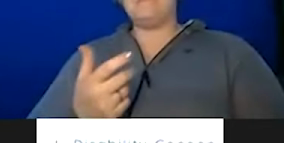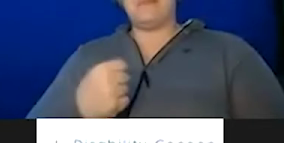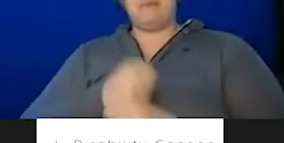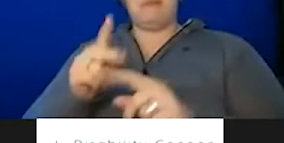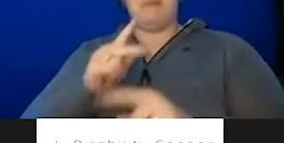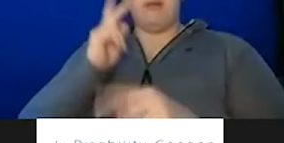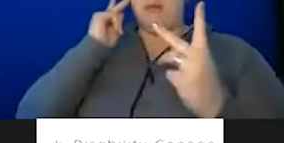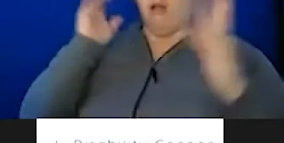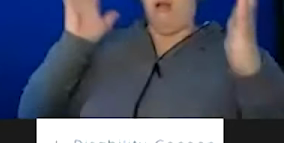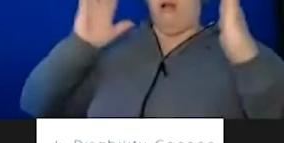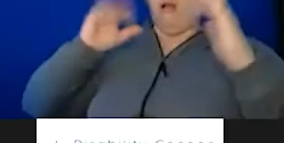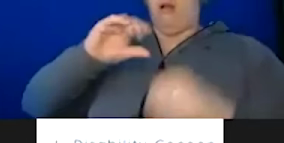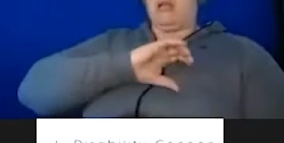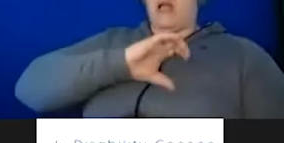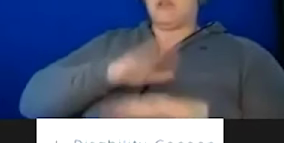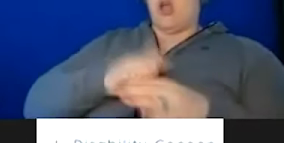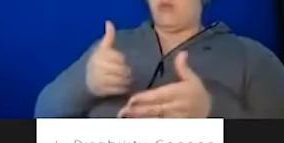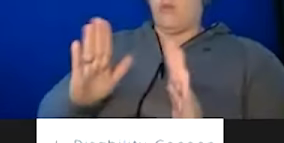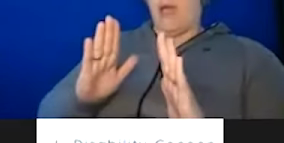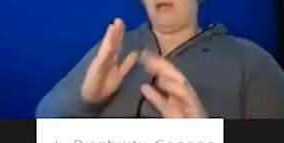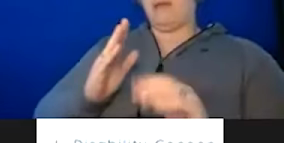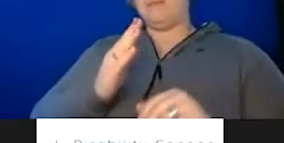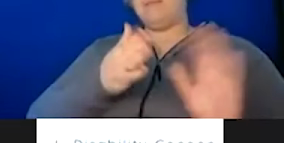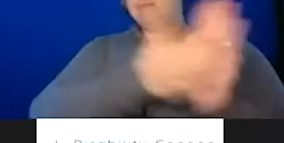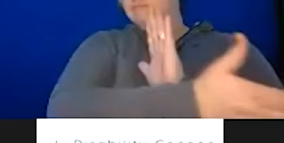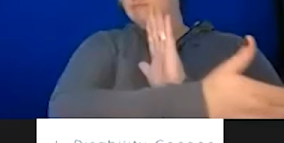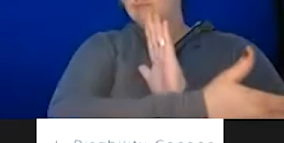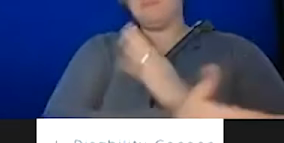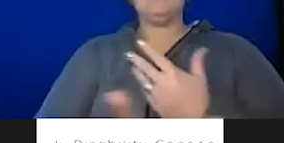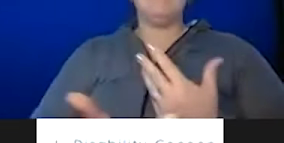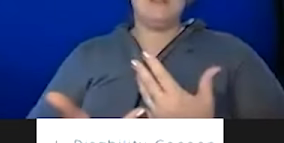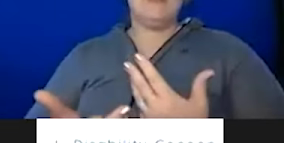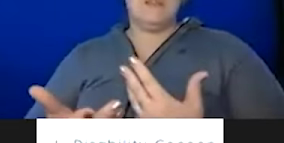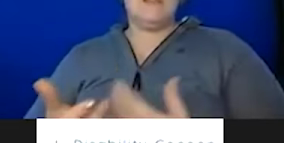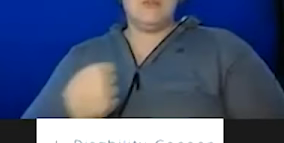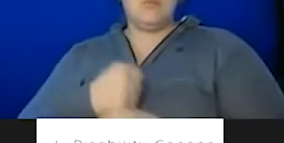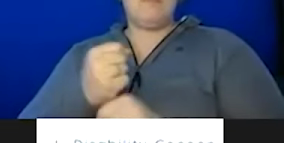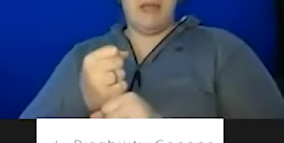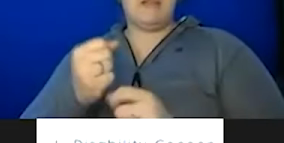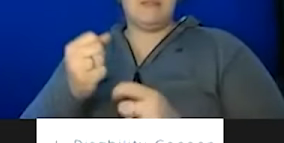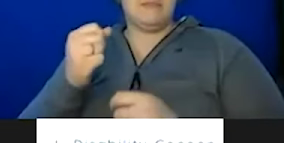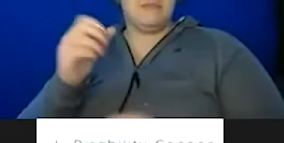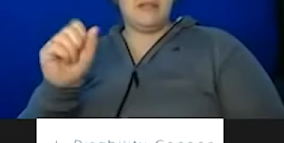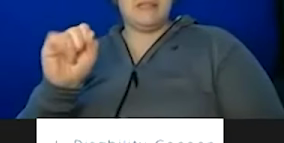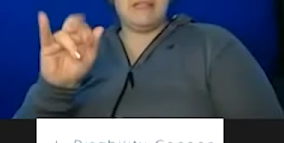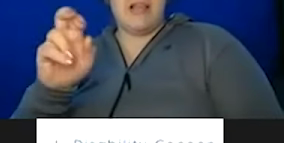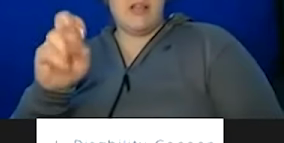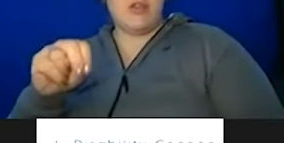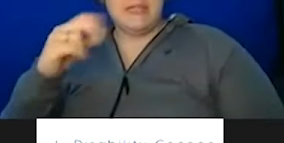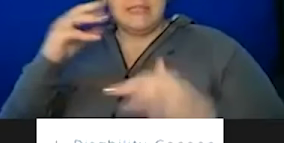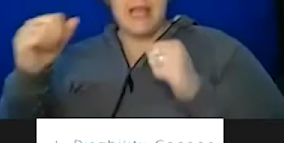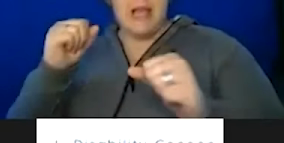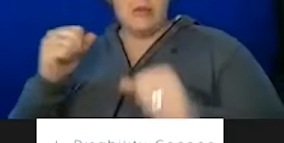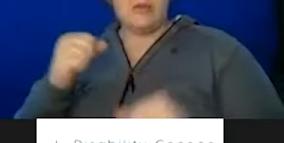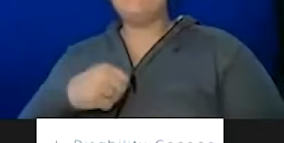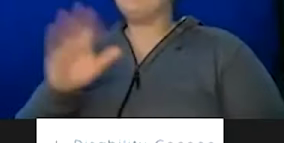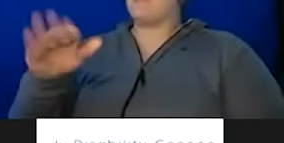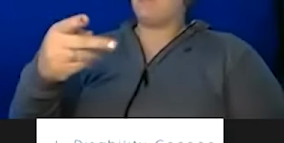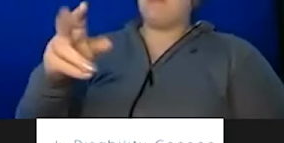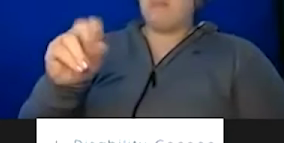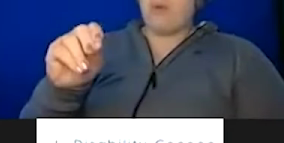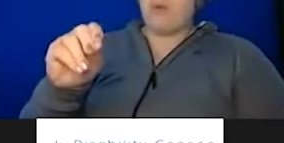it'll sound a pretty realistic siren. I think my favorite feature about the Pro,